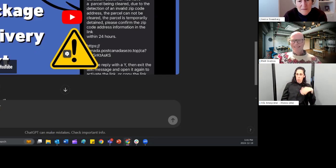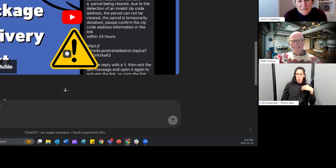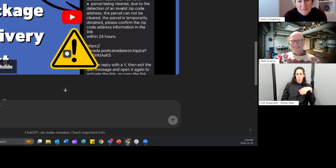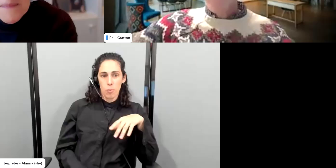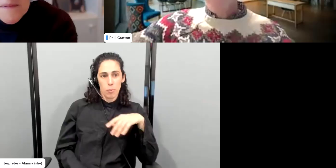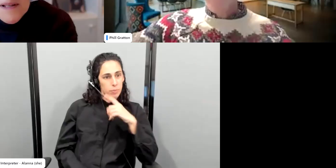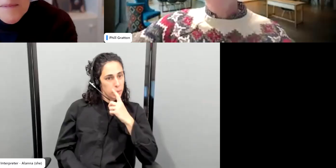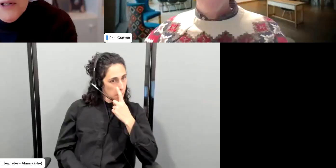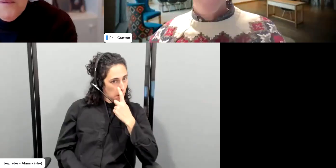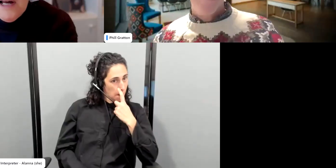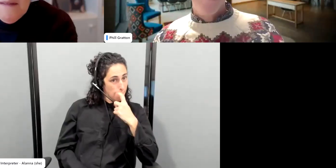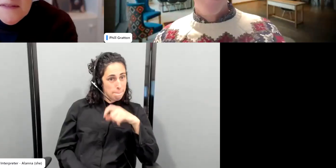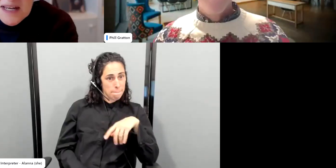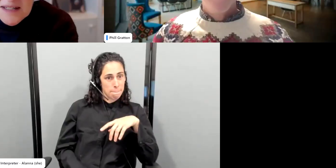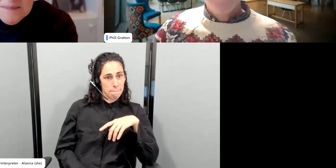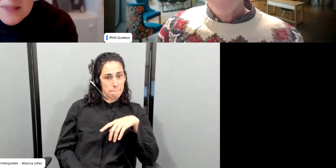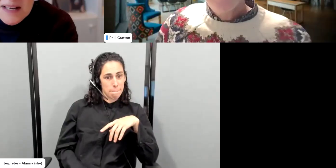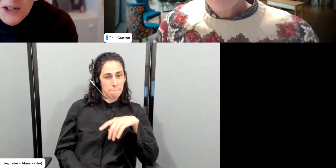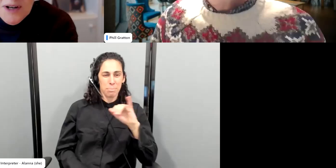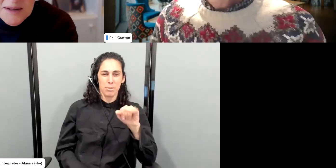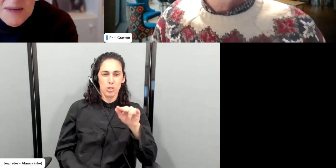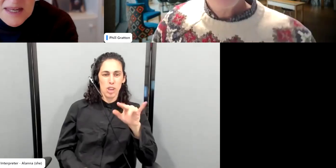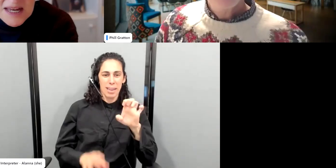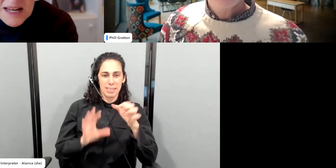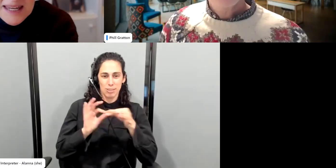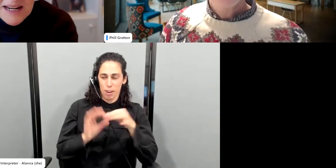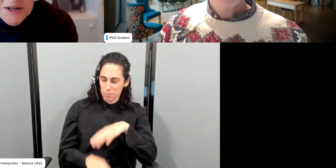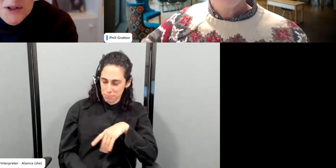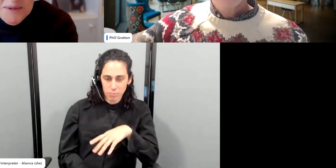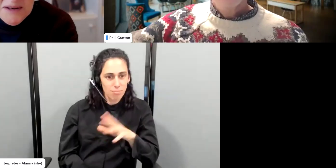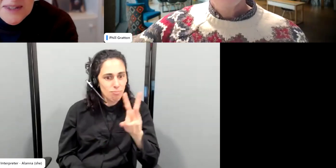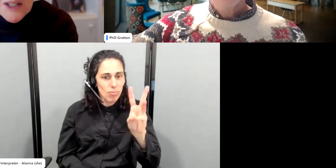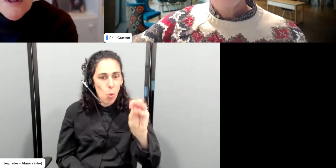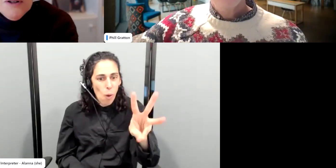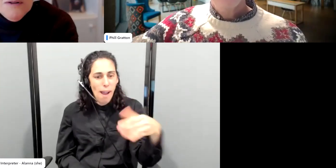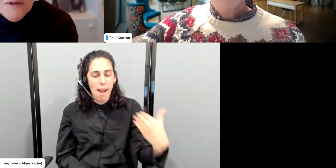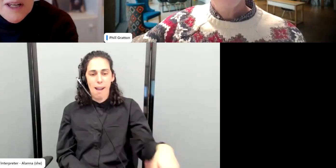Incredible. Really, because one of the things that has struck me that, again, do